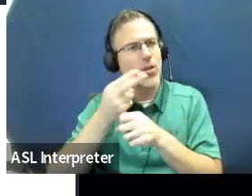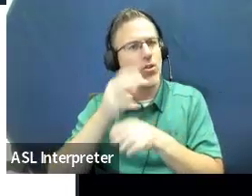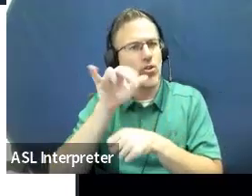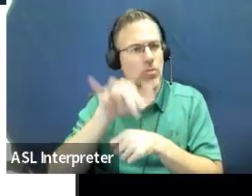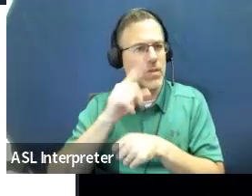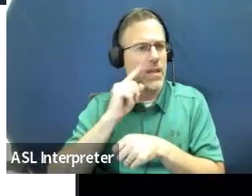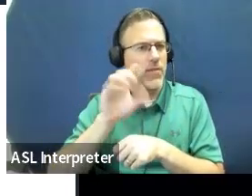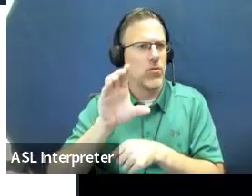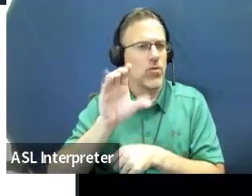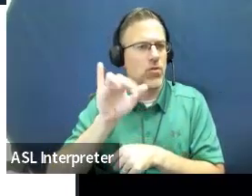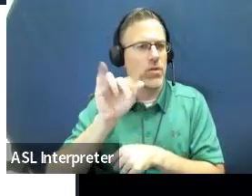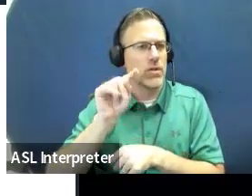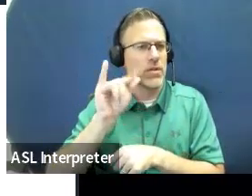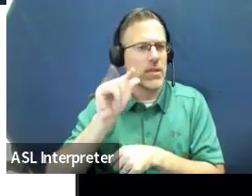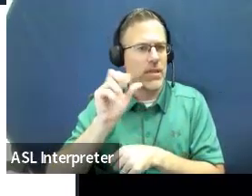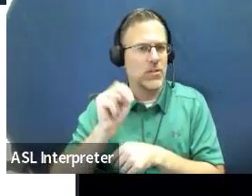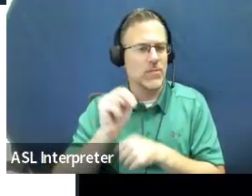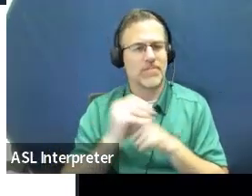citation.